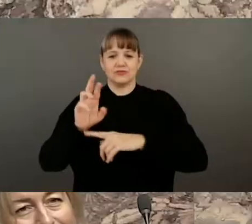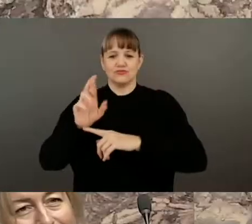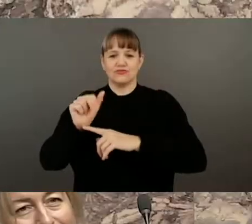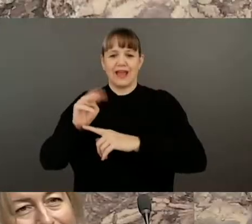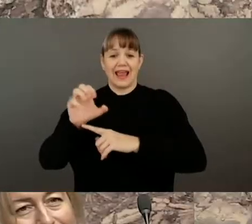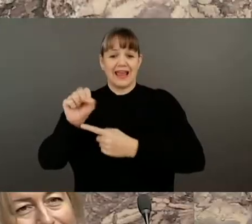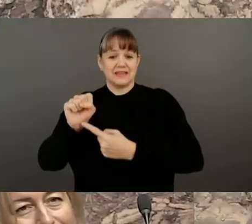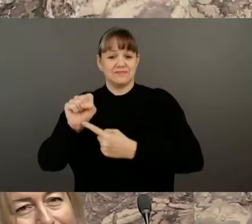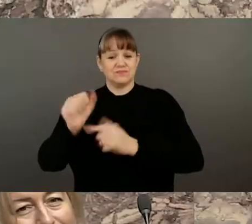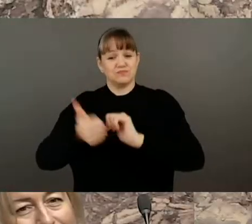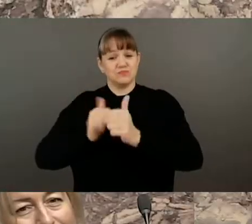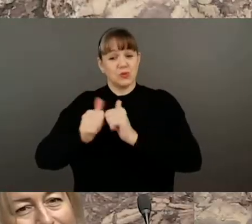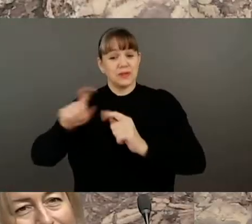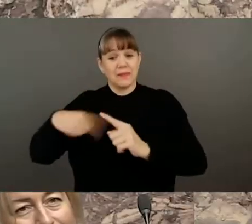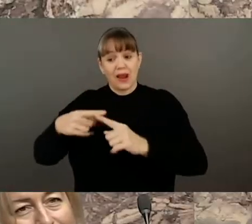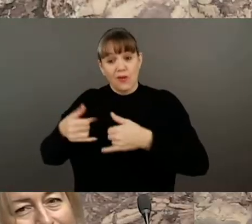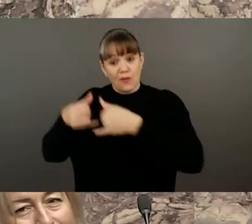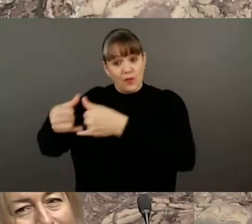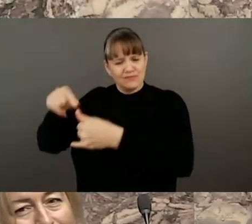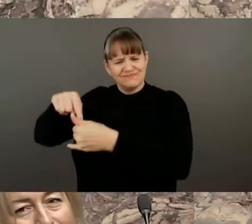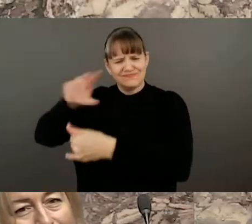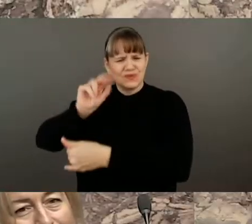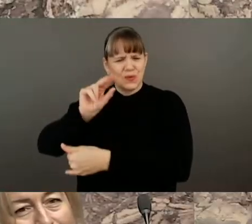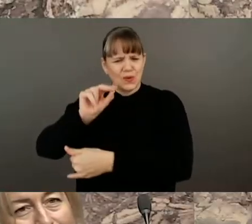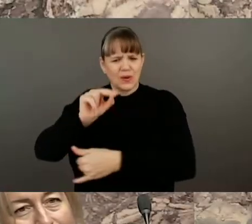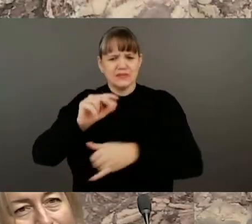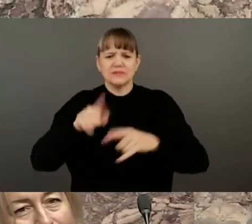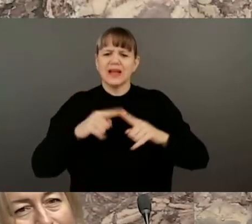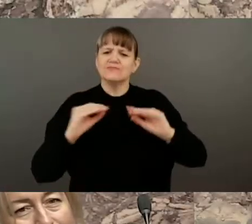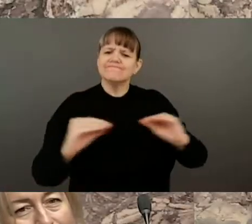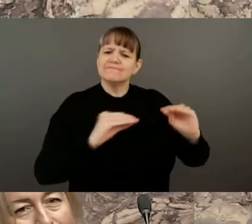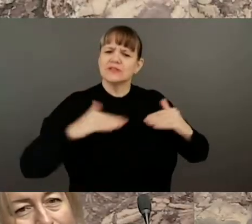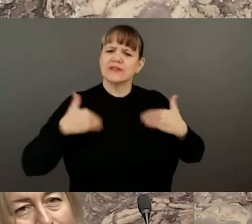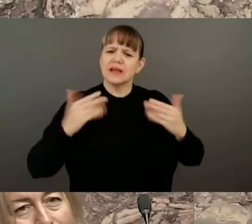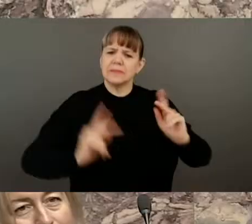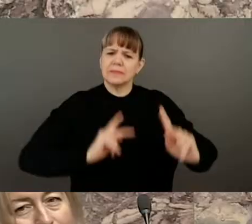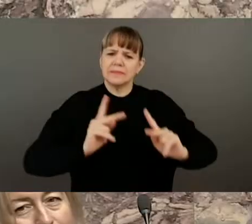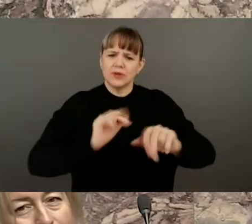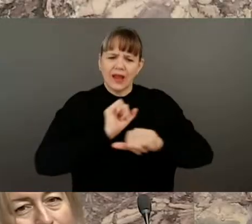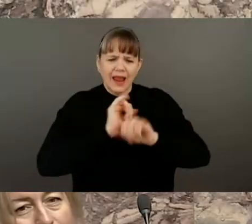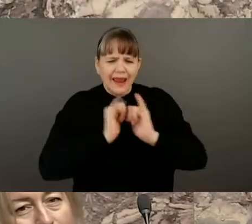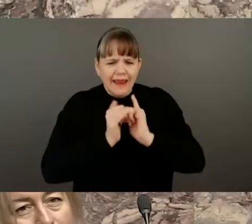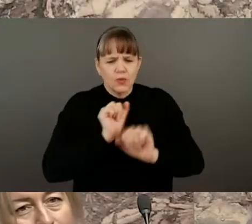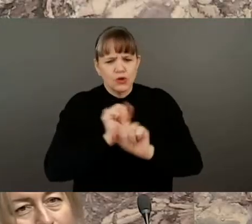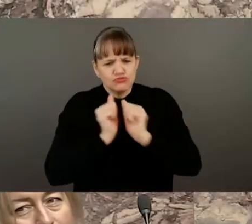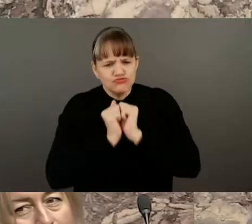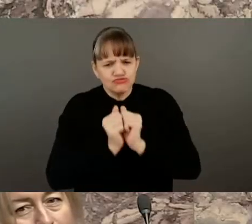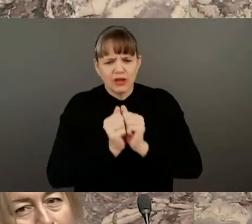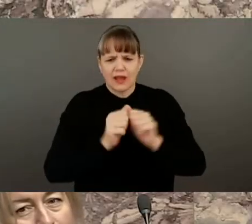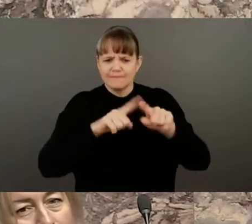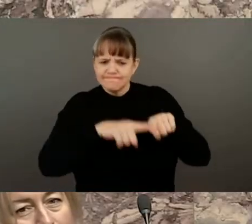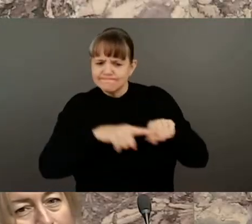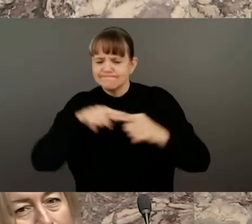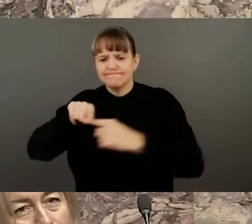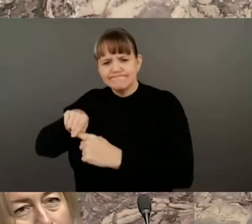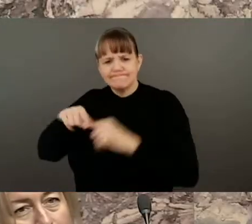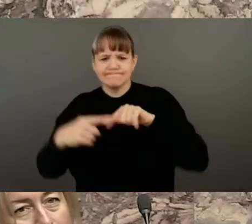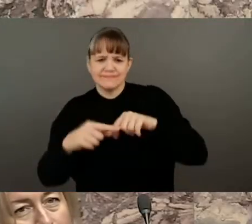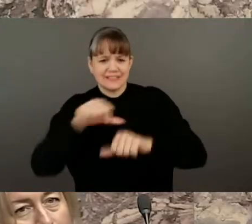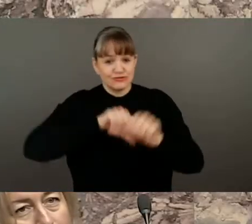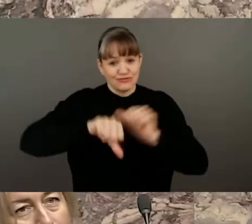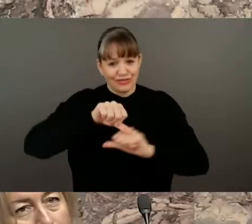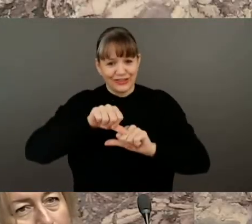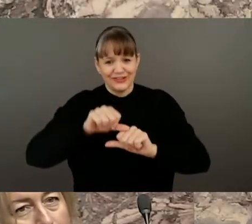how to work together, rely on each other, and push through challenges. And if there's one organization that shows the power of true teamwork, it's the